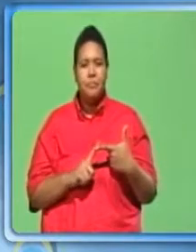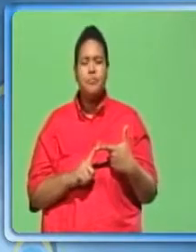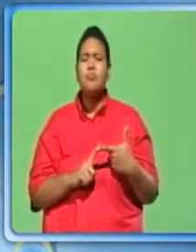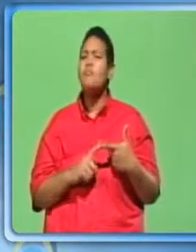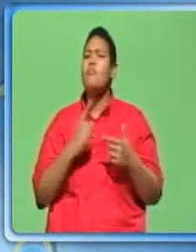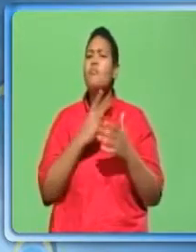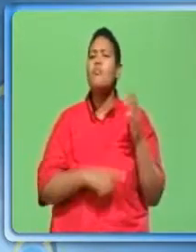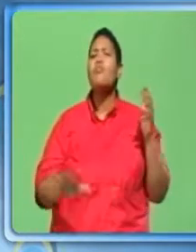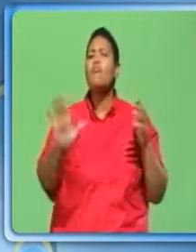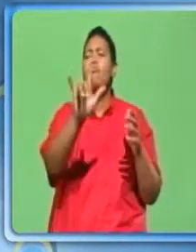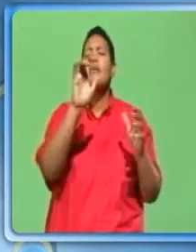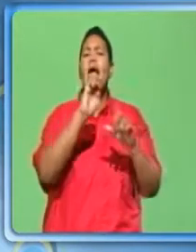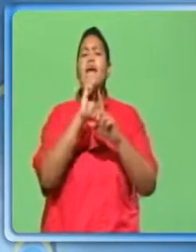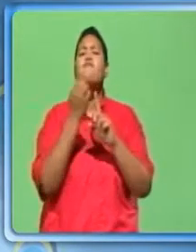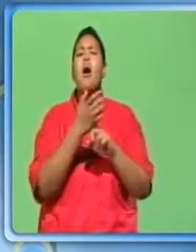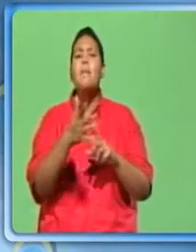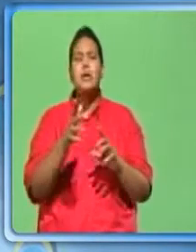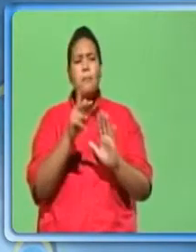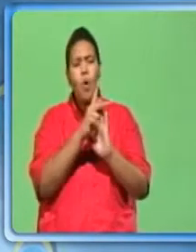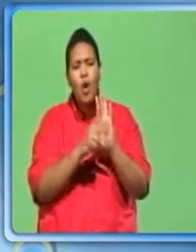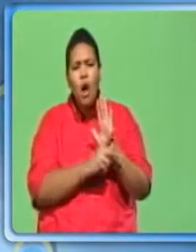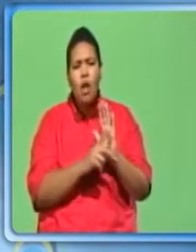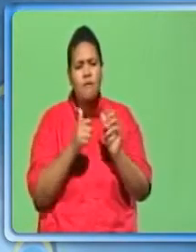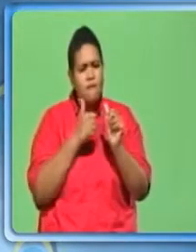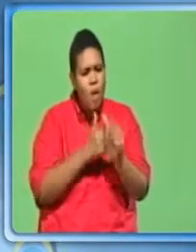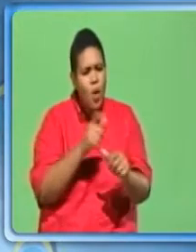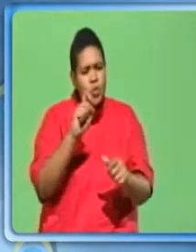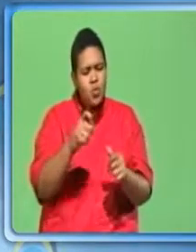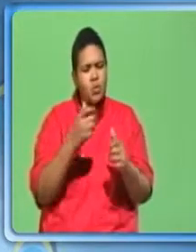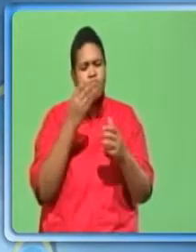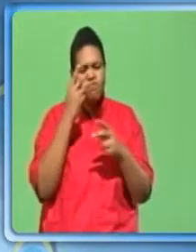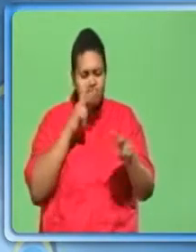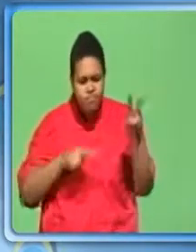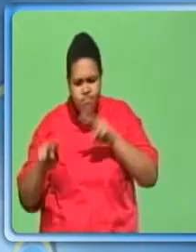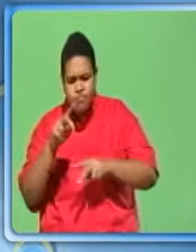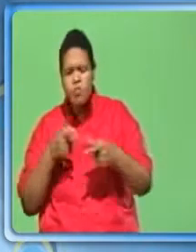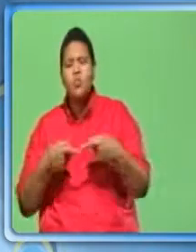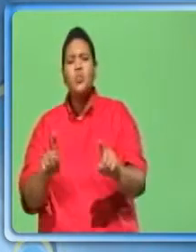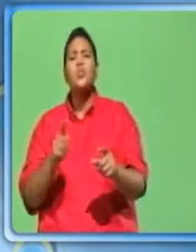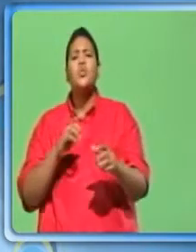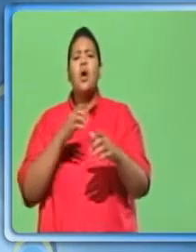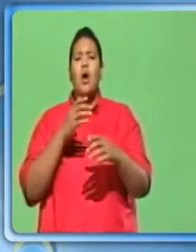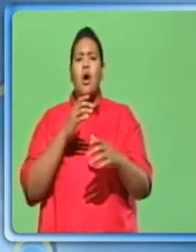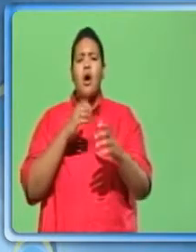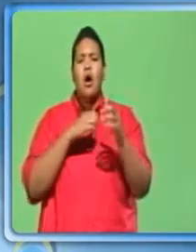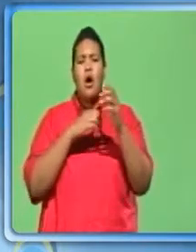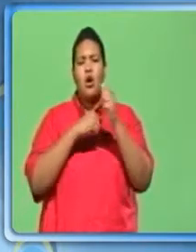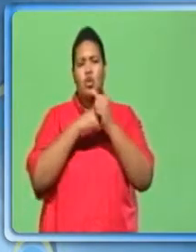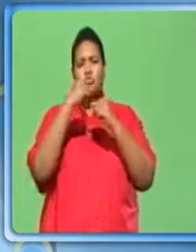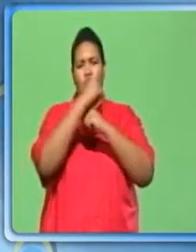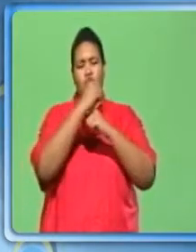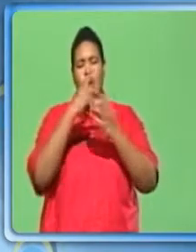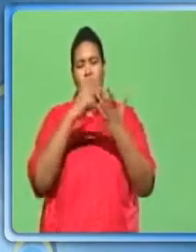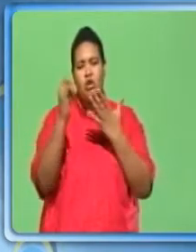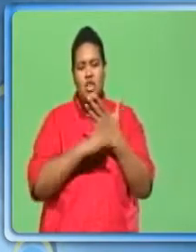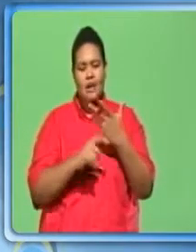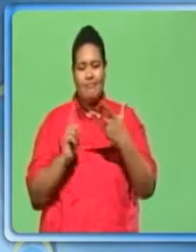What are the environmental protocols that should be observed during the construction project?